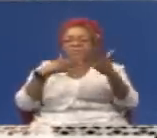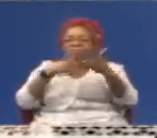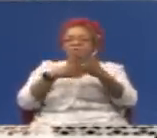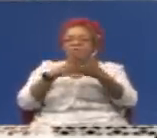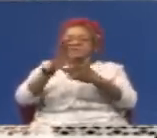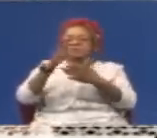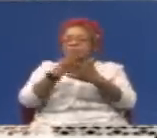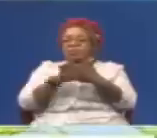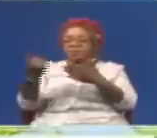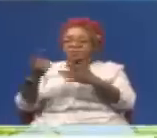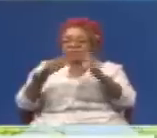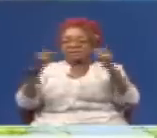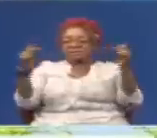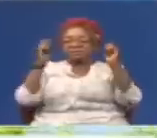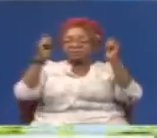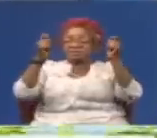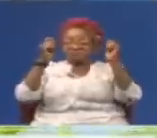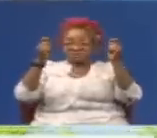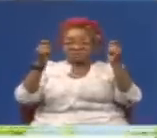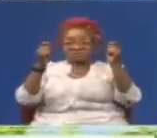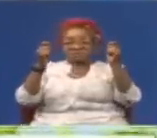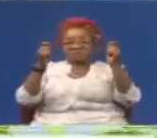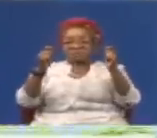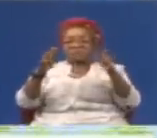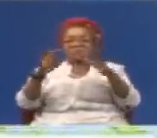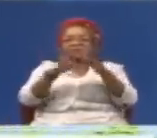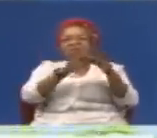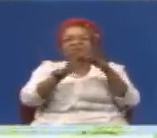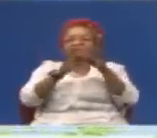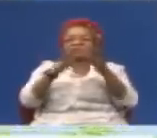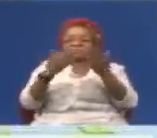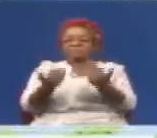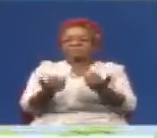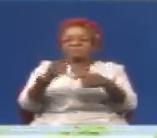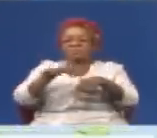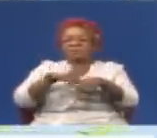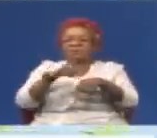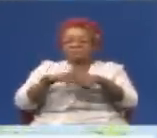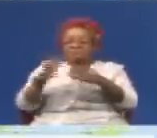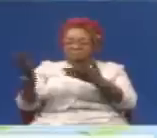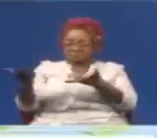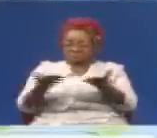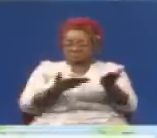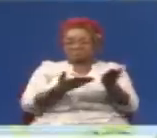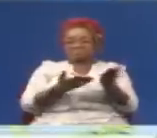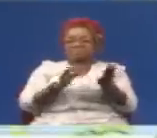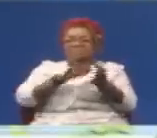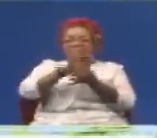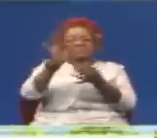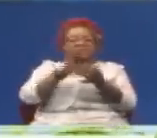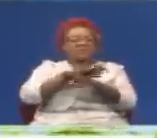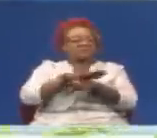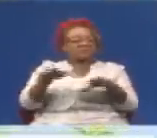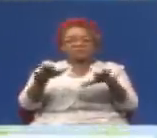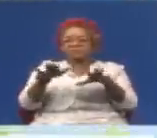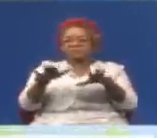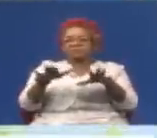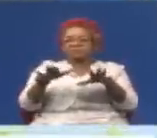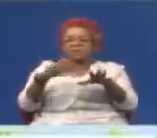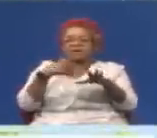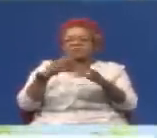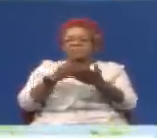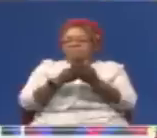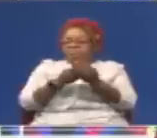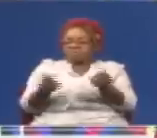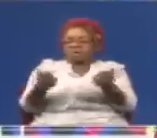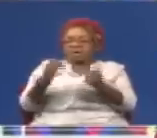bi-weekly anti-government demonstrations, the Azimio side, while open to the invitation, specifically declined to take a purely parliamentary